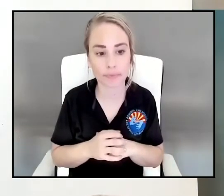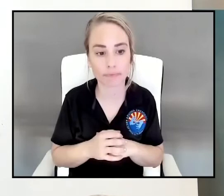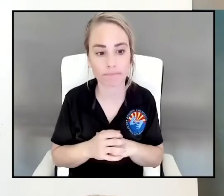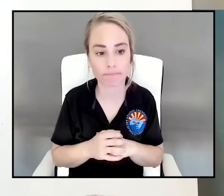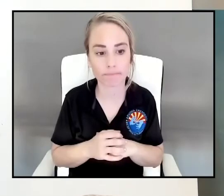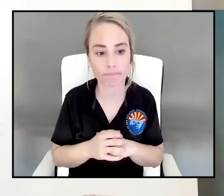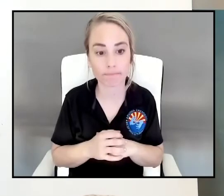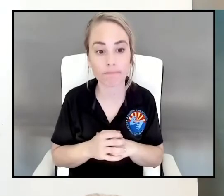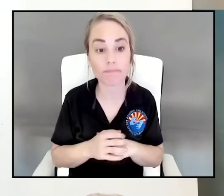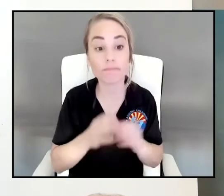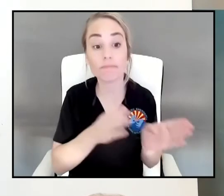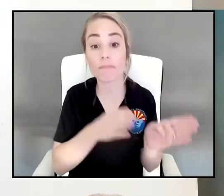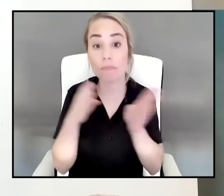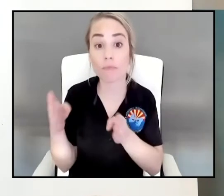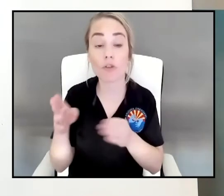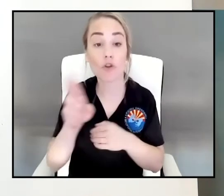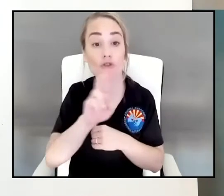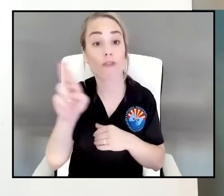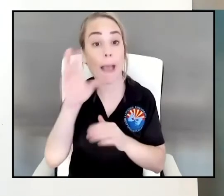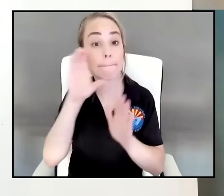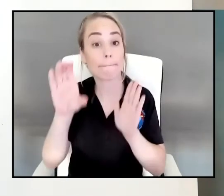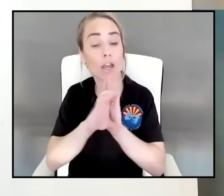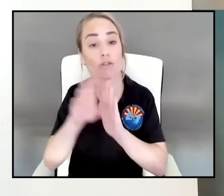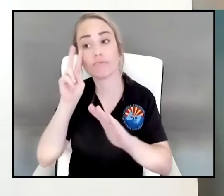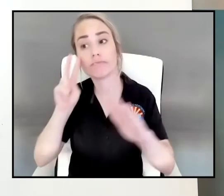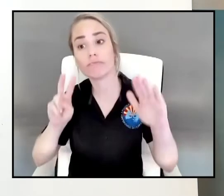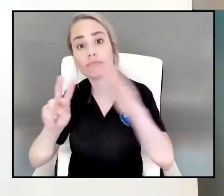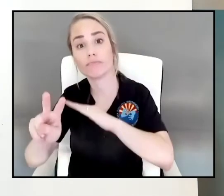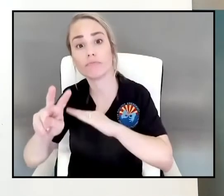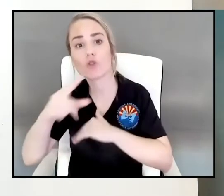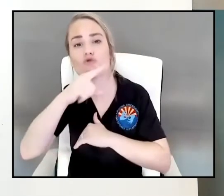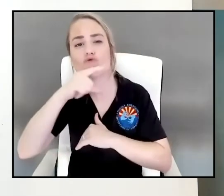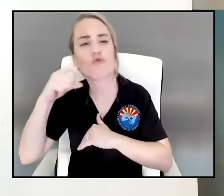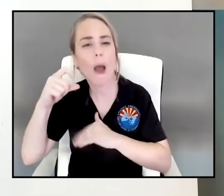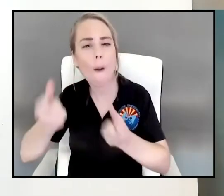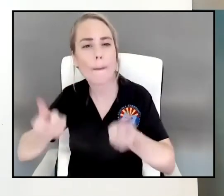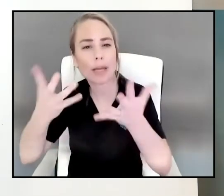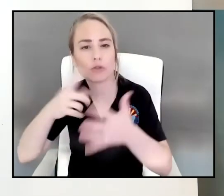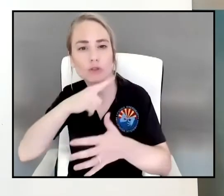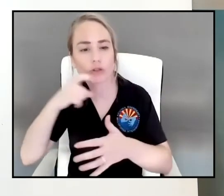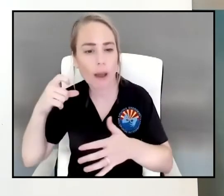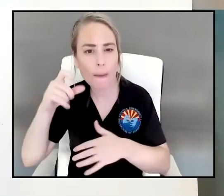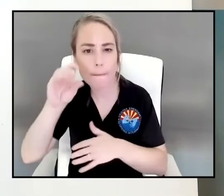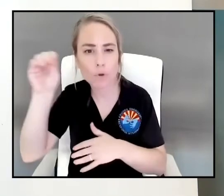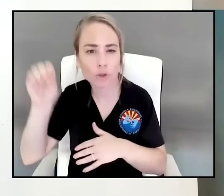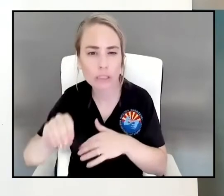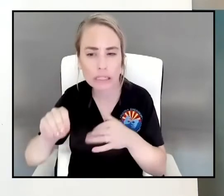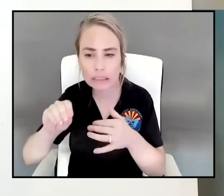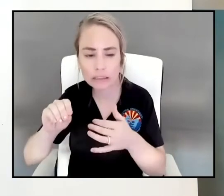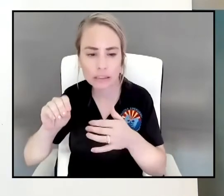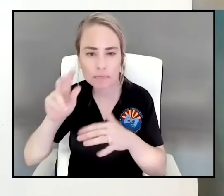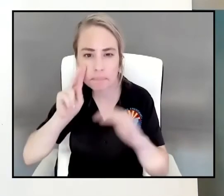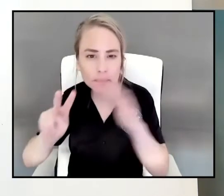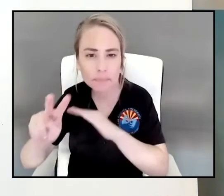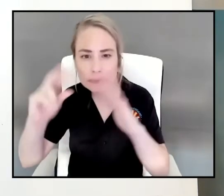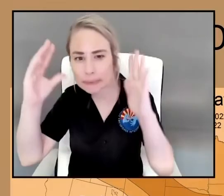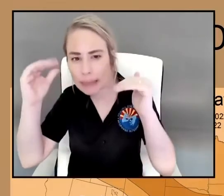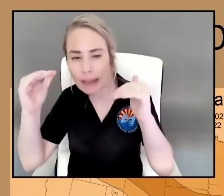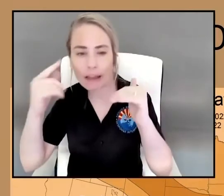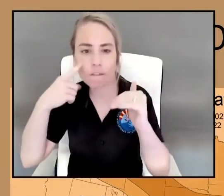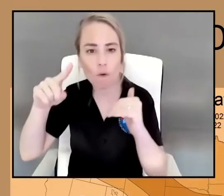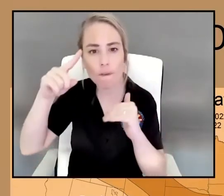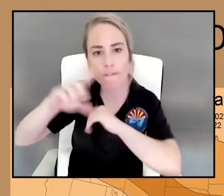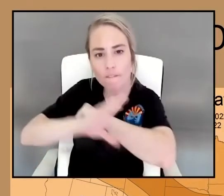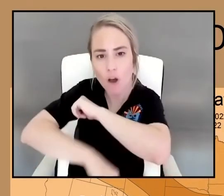drought monitor on the right there, that's the projection. That's the projection as we go into the fall. And you can